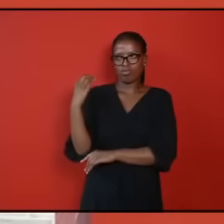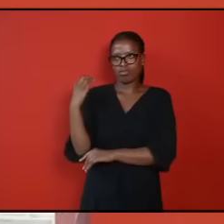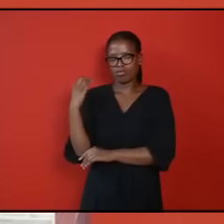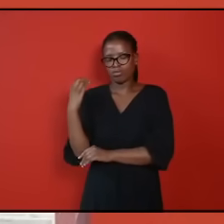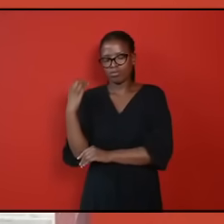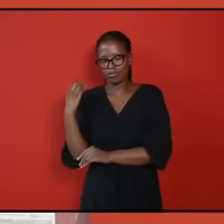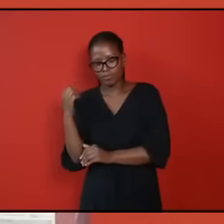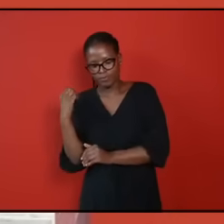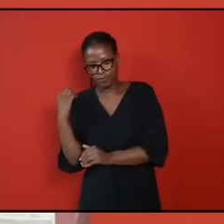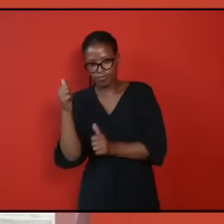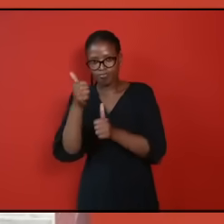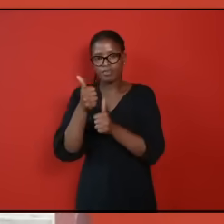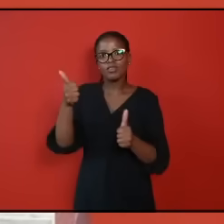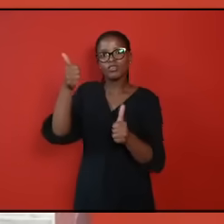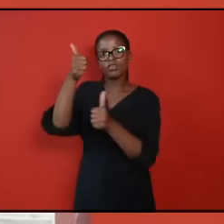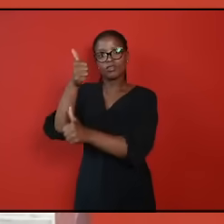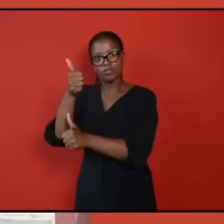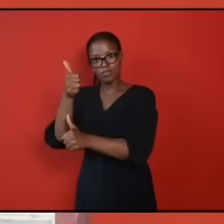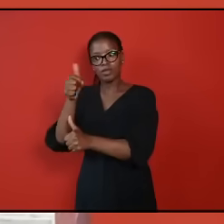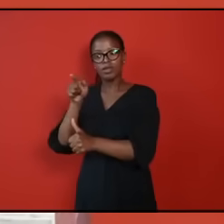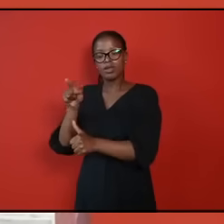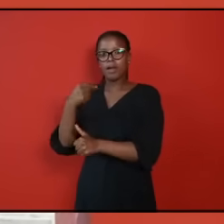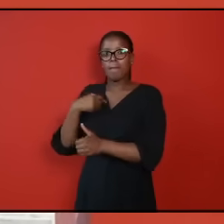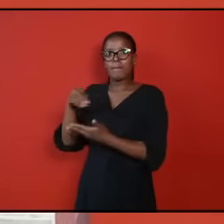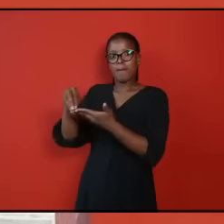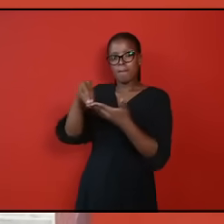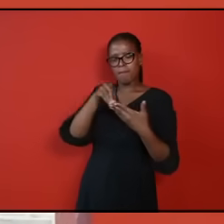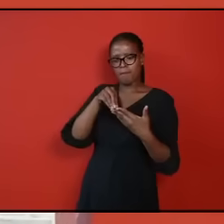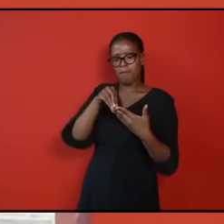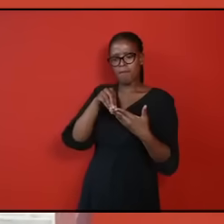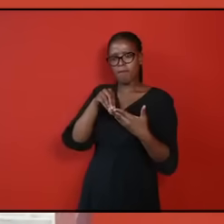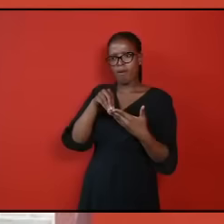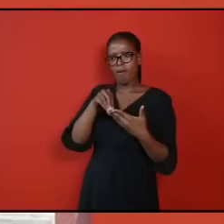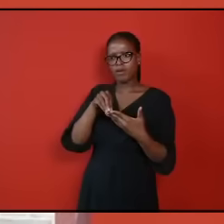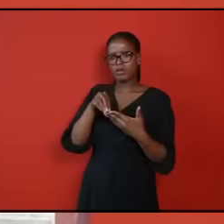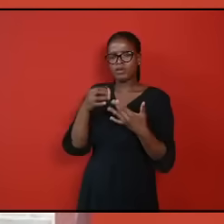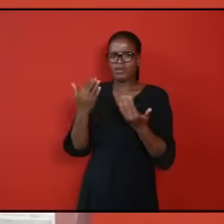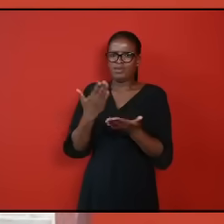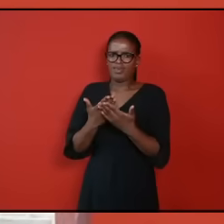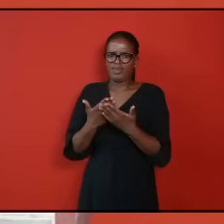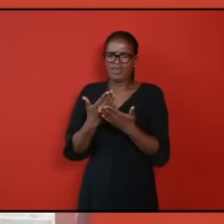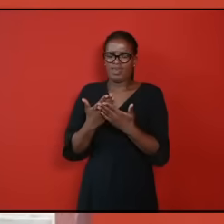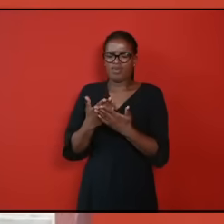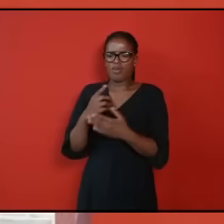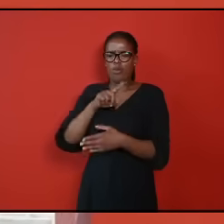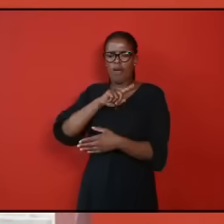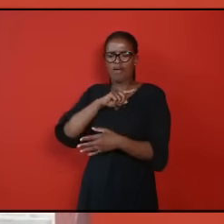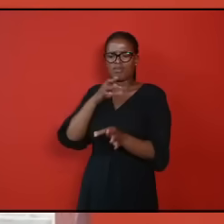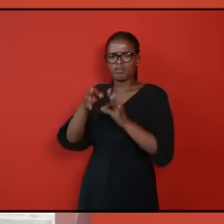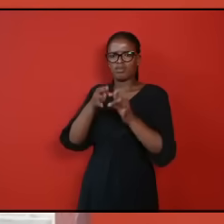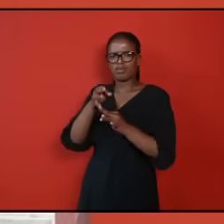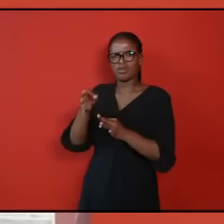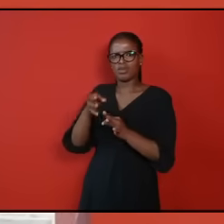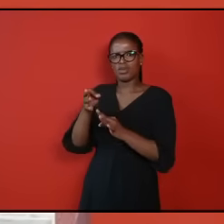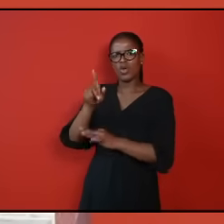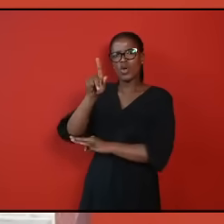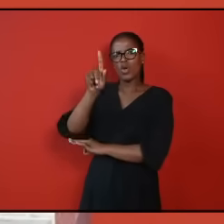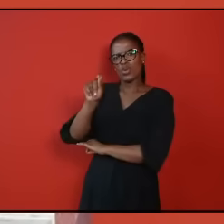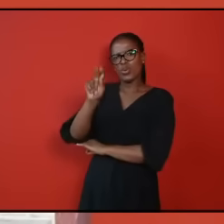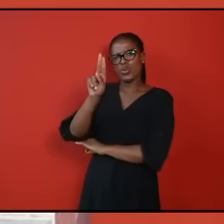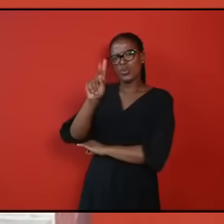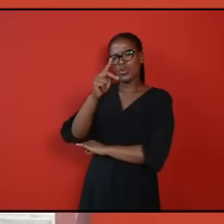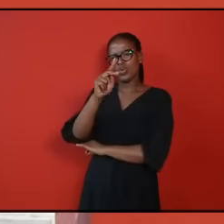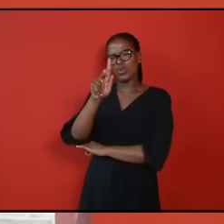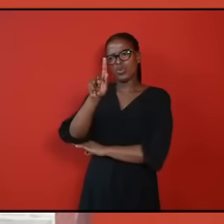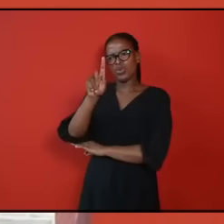Mdumseni Ntuli. So I'm bringing Mdumseni Ntuli so that I make your job easy, because I know you can be living here trying to think, what is he